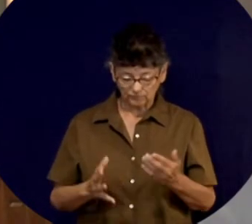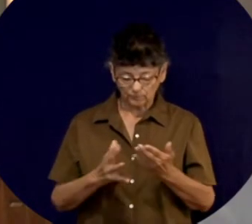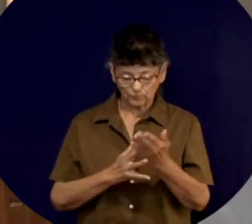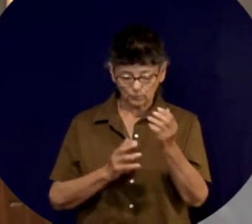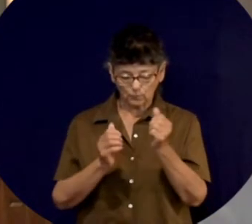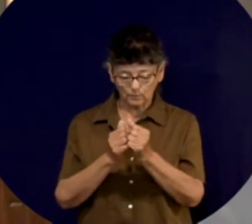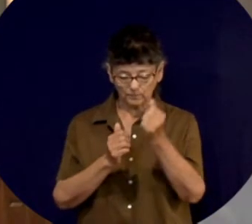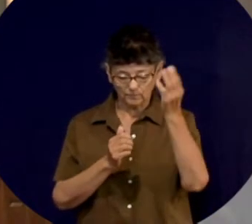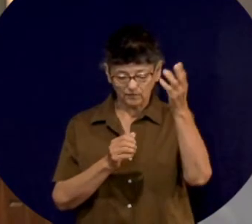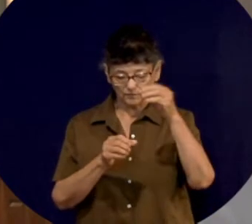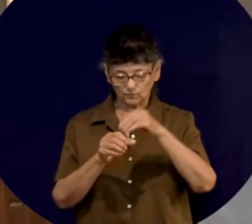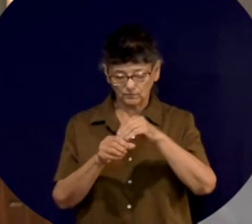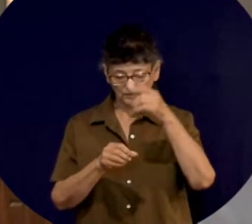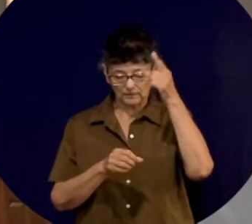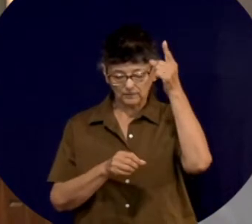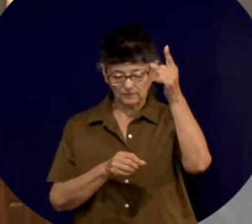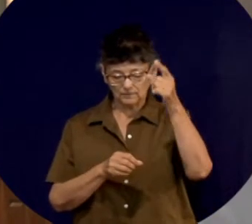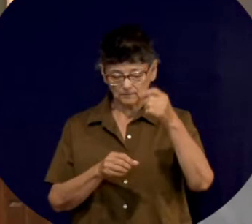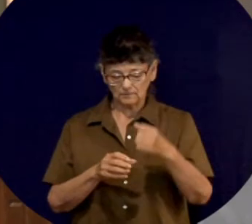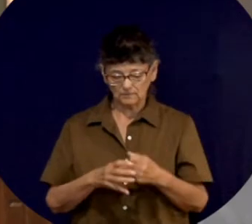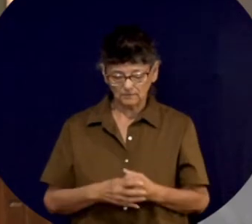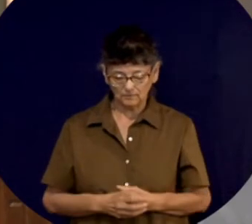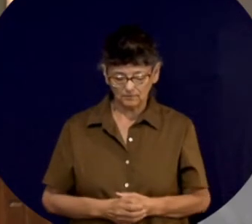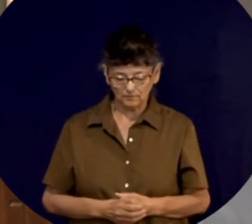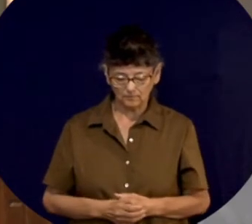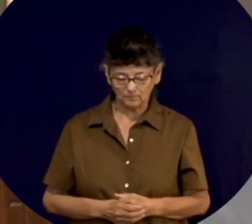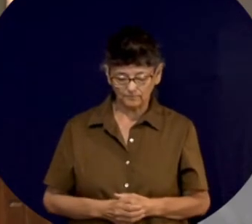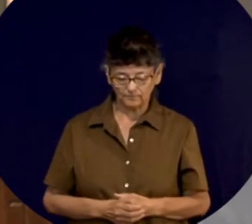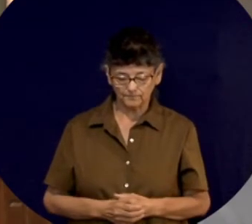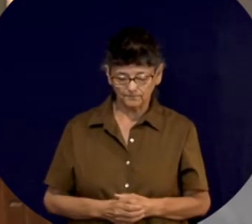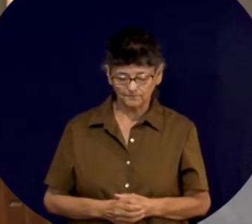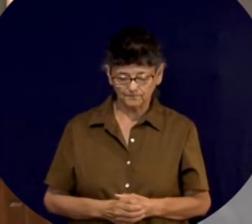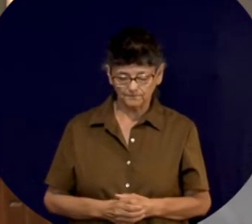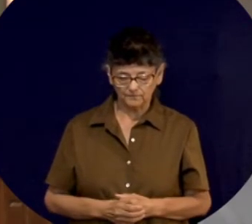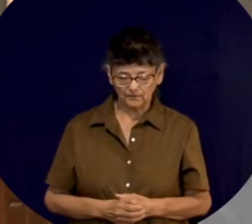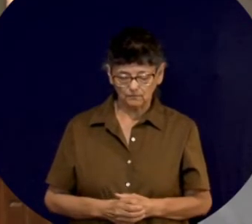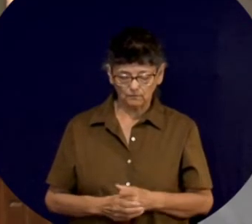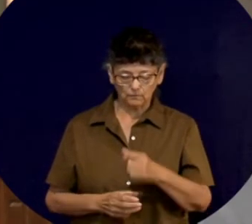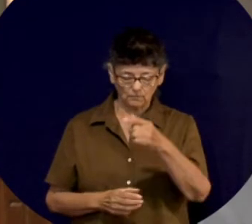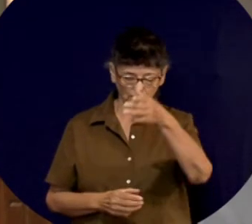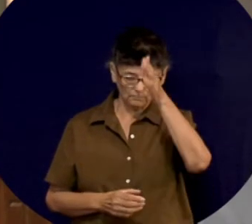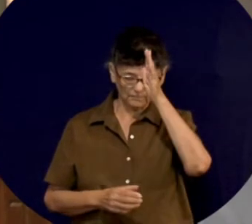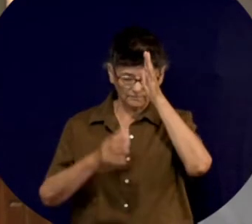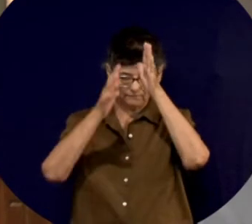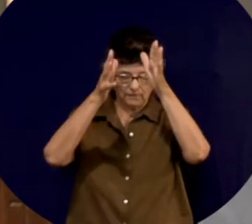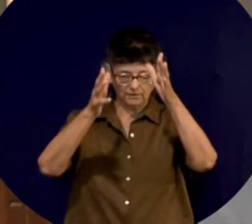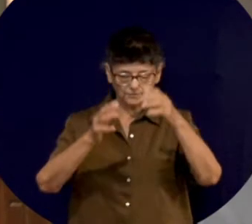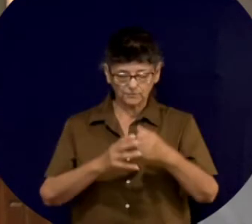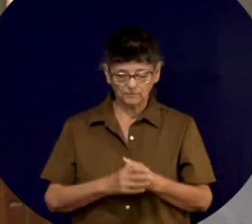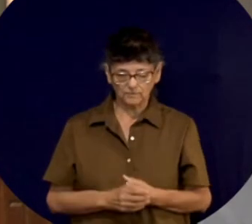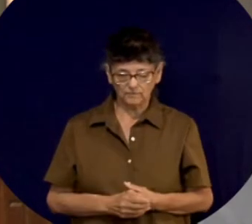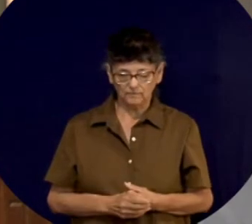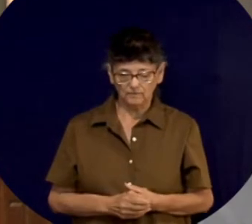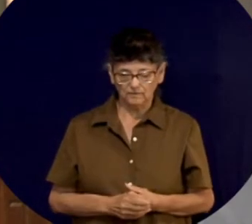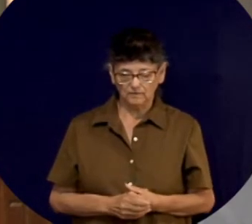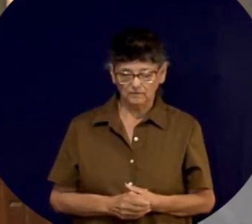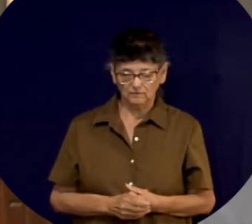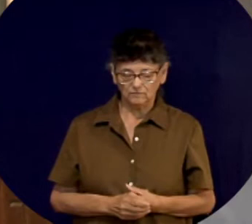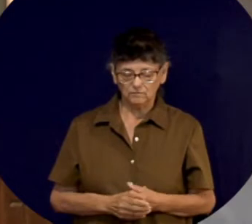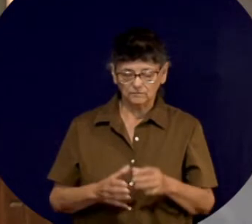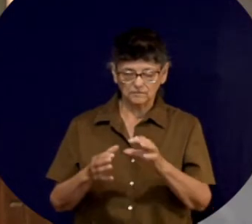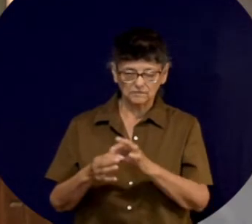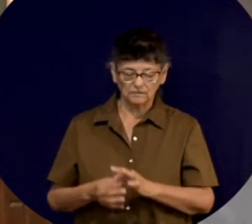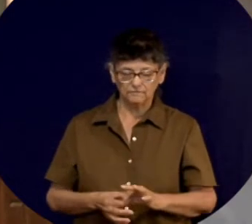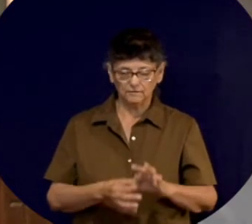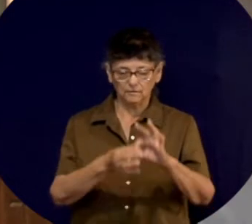Through him and with him and in him, O God, Almighty Father, in